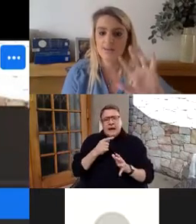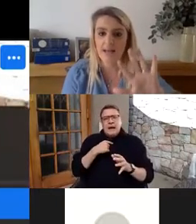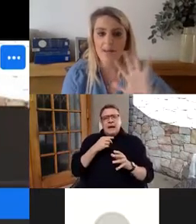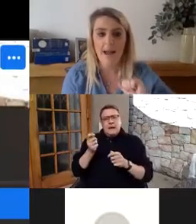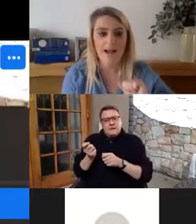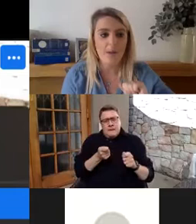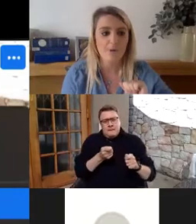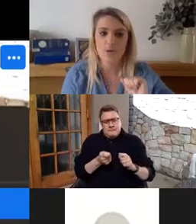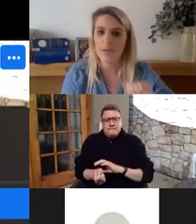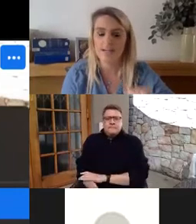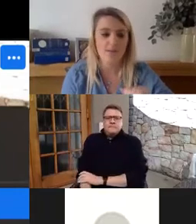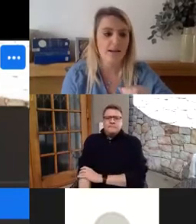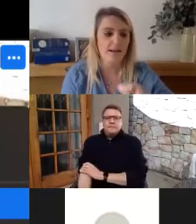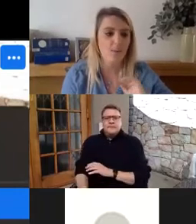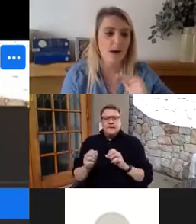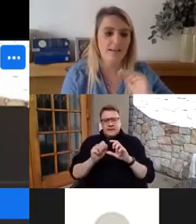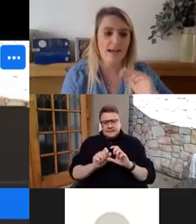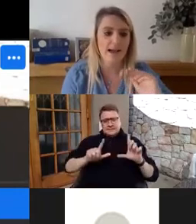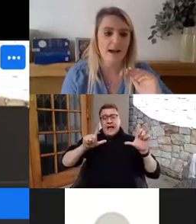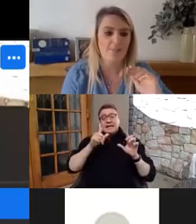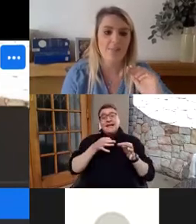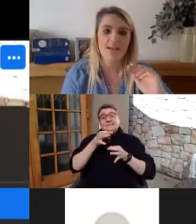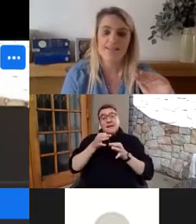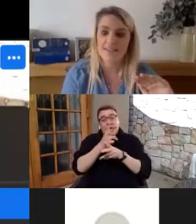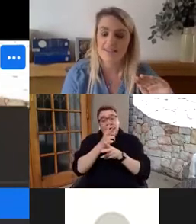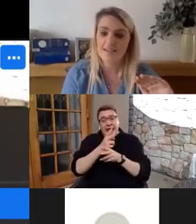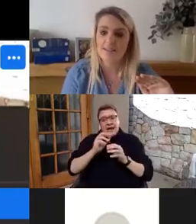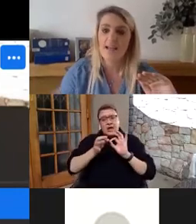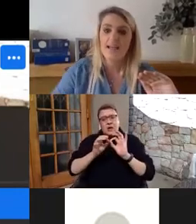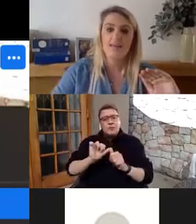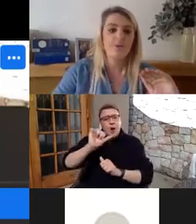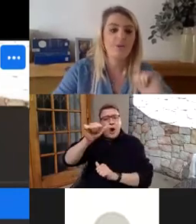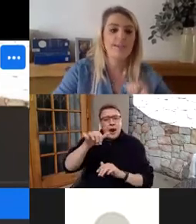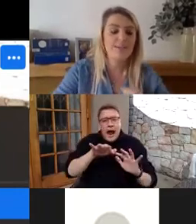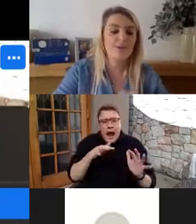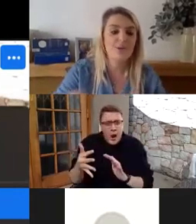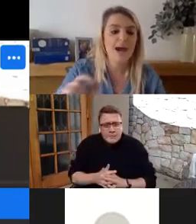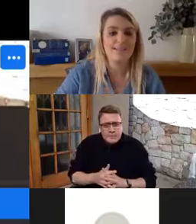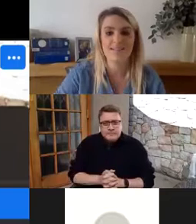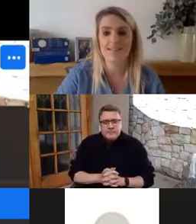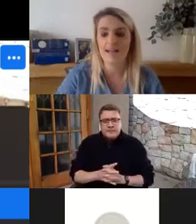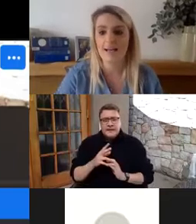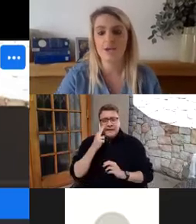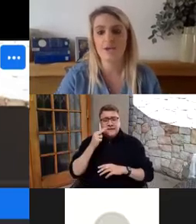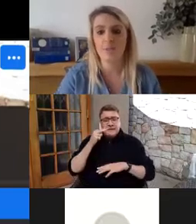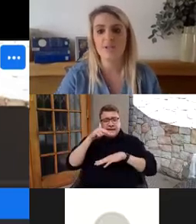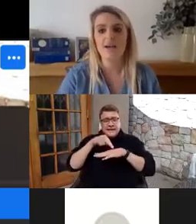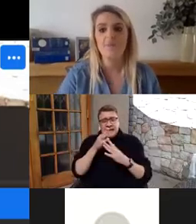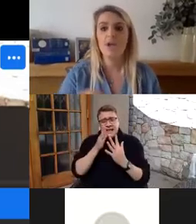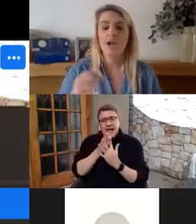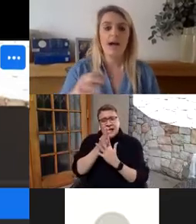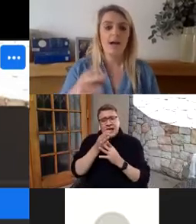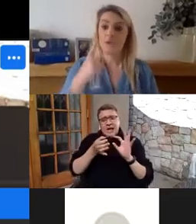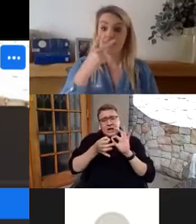the slide back up just quickly so that everyone can see this. If you need to access the sign language